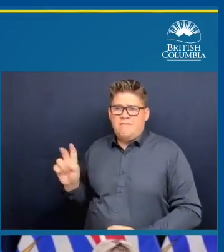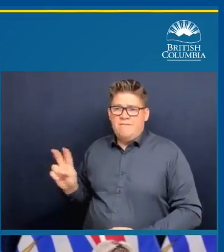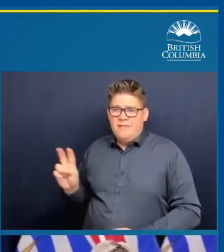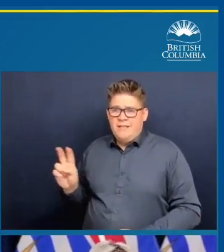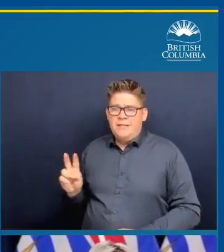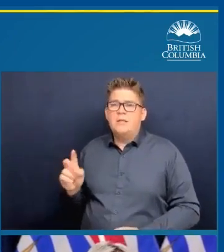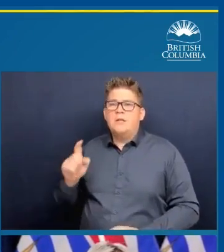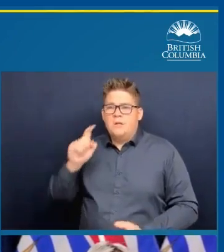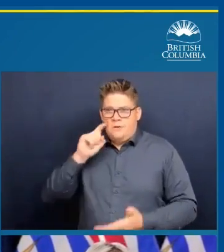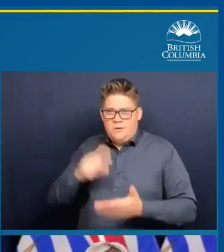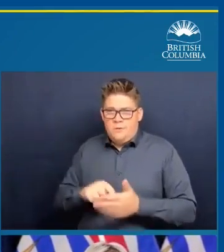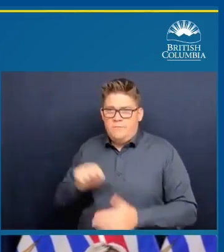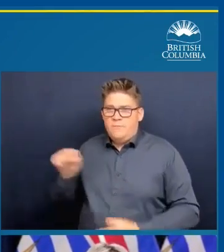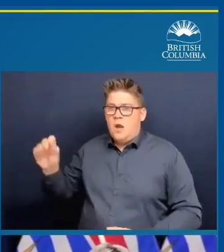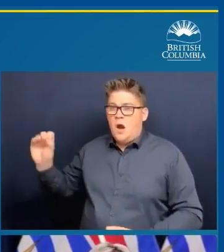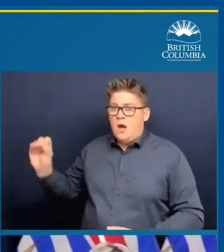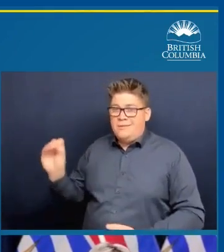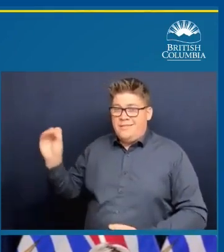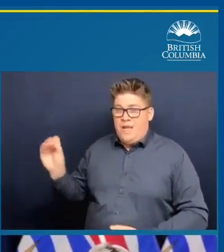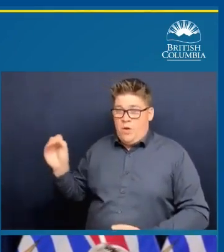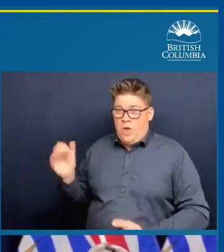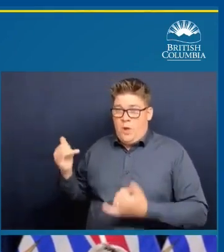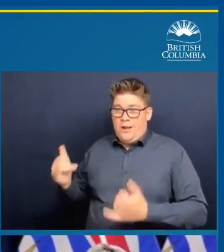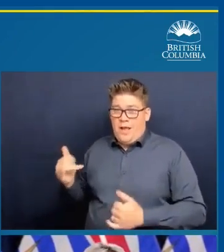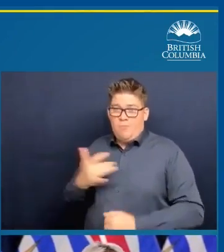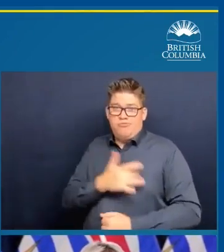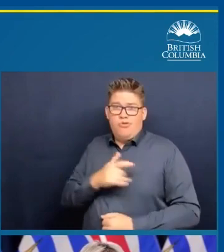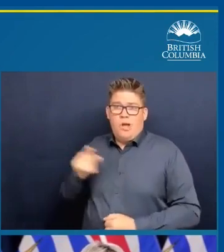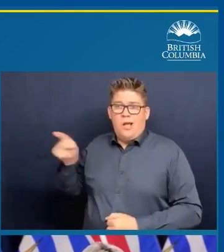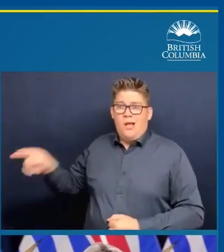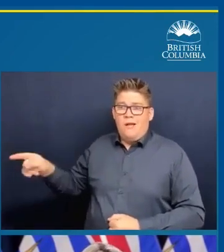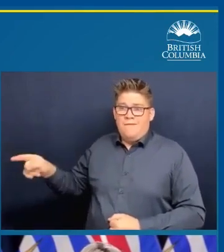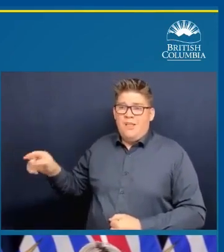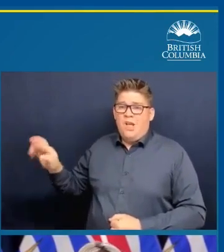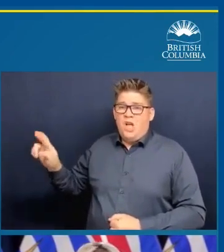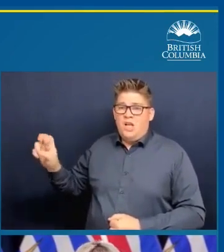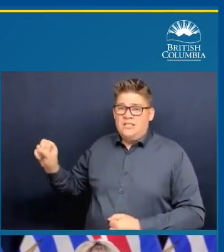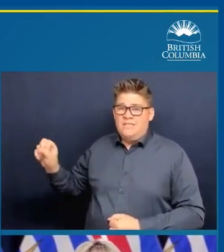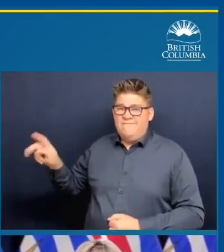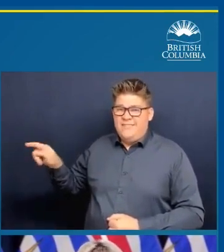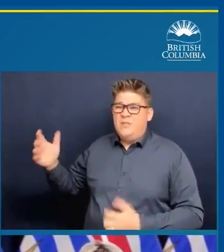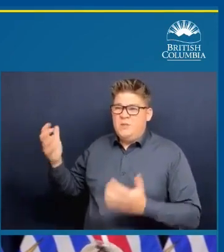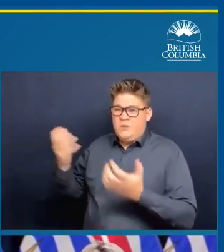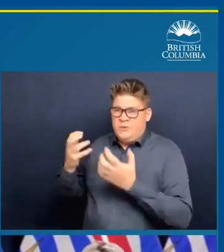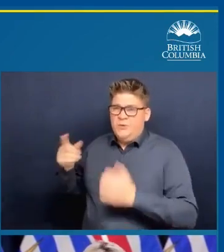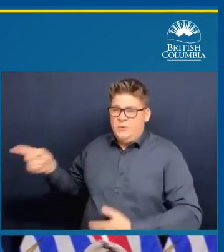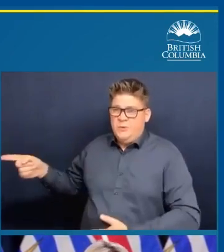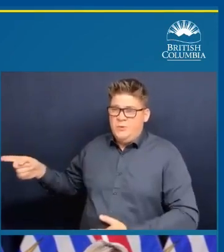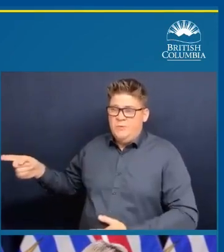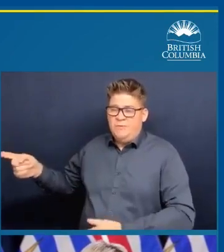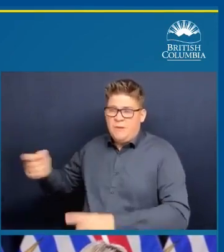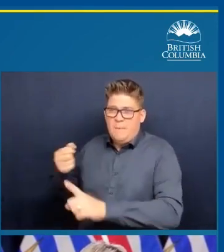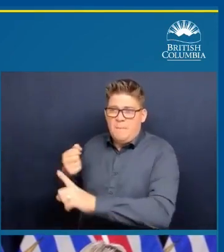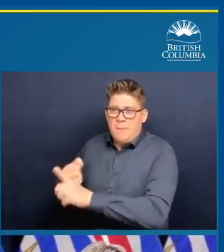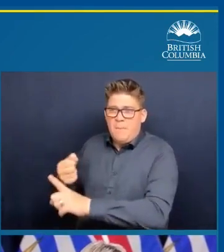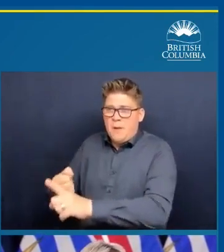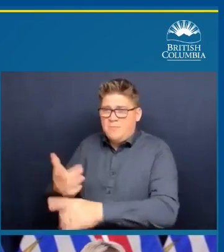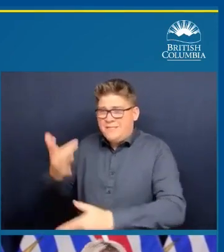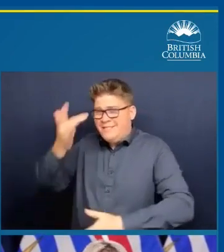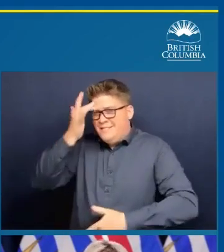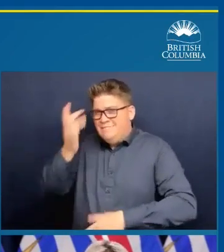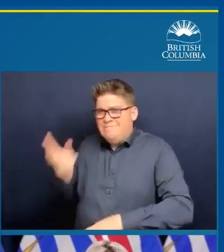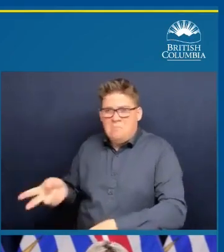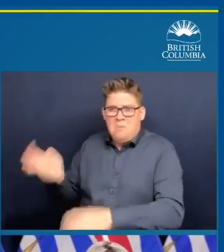Ontario. We're seeing a lot of that, where RSV is causing not more severe illness, but because more children have not yet